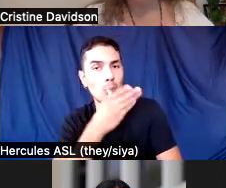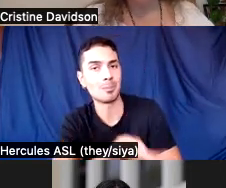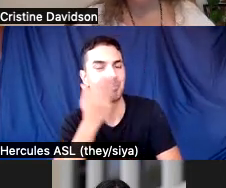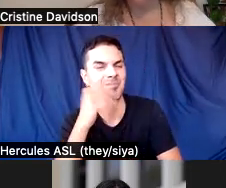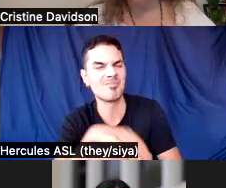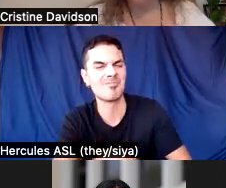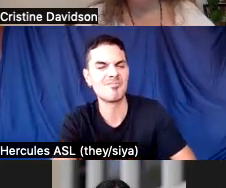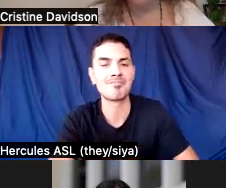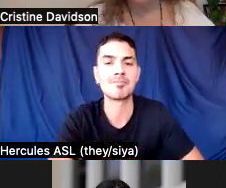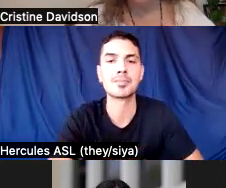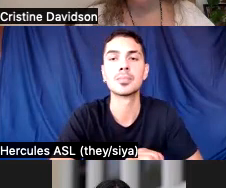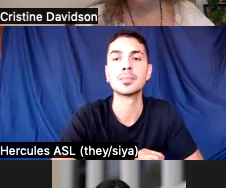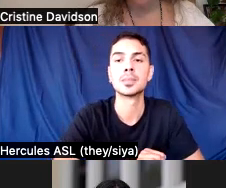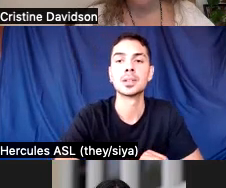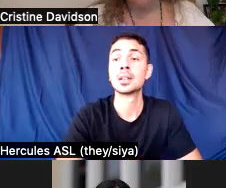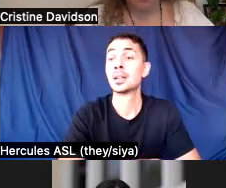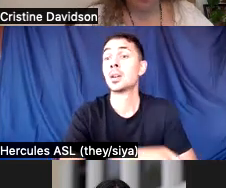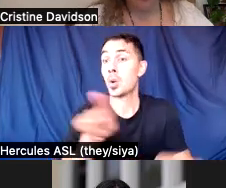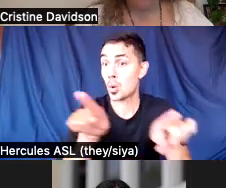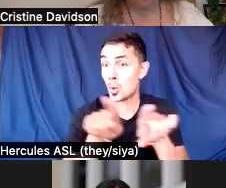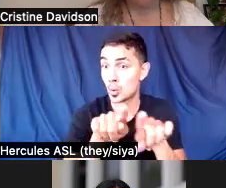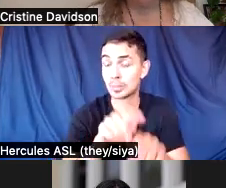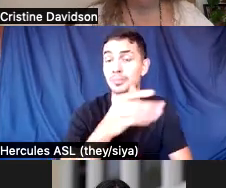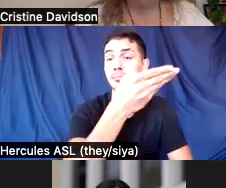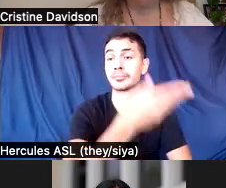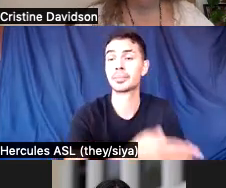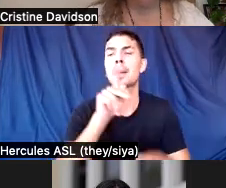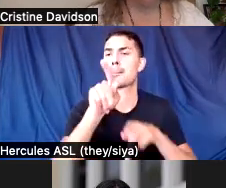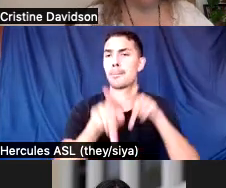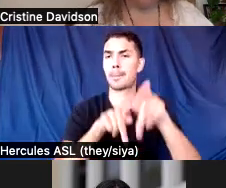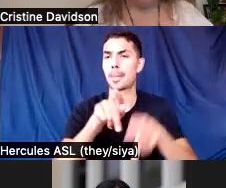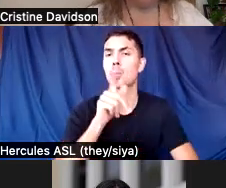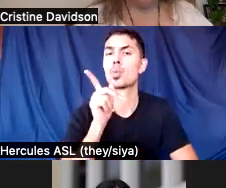We also know that the people who are,